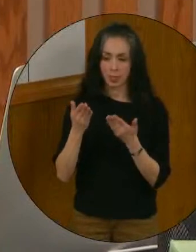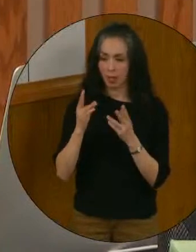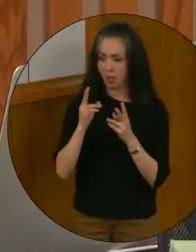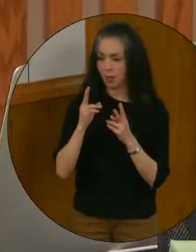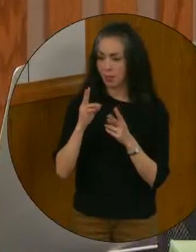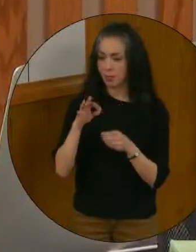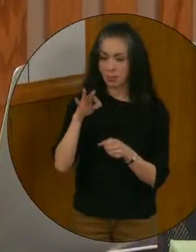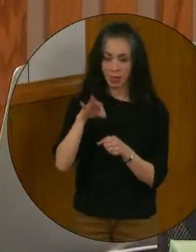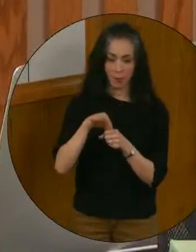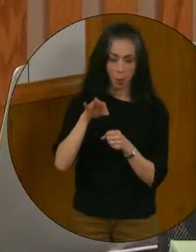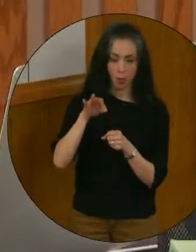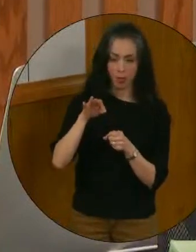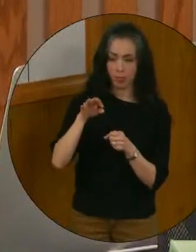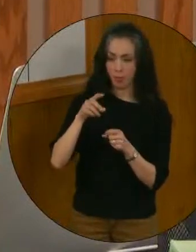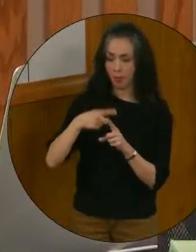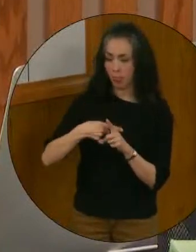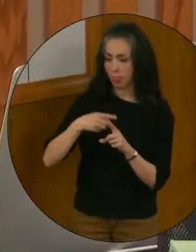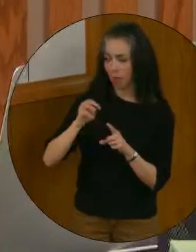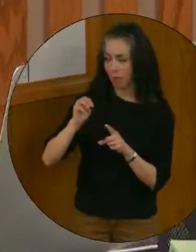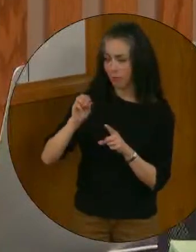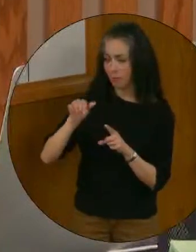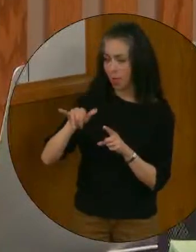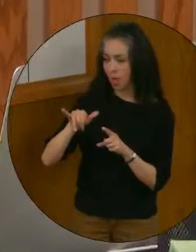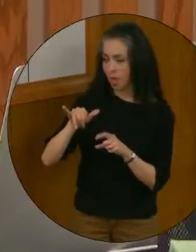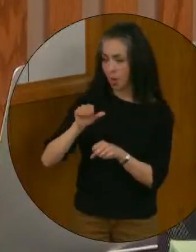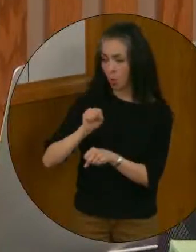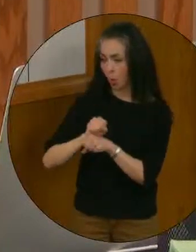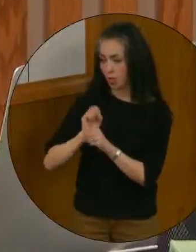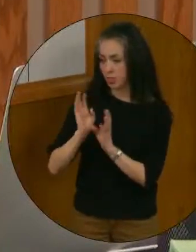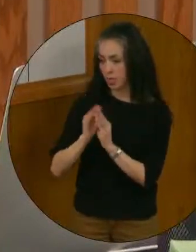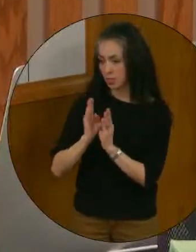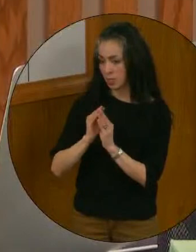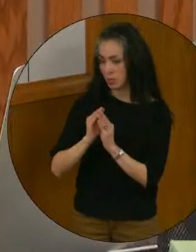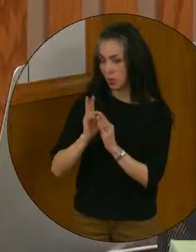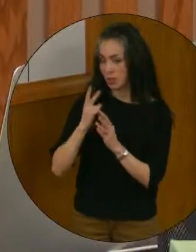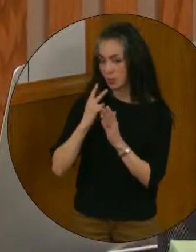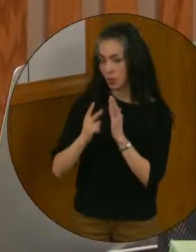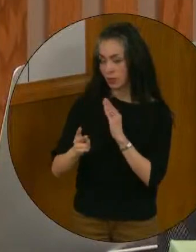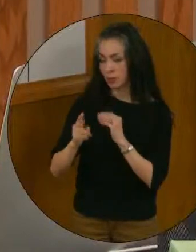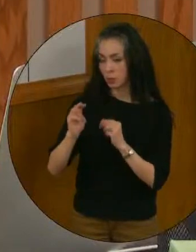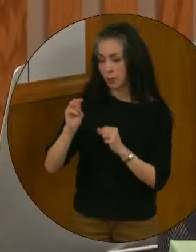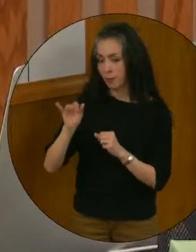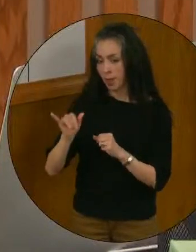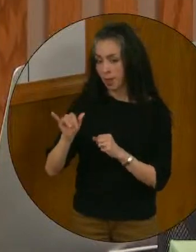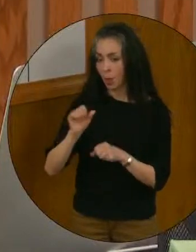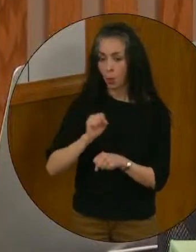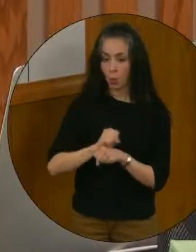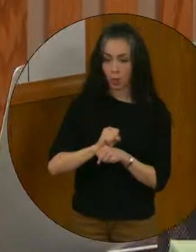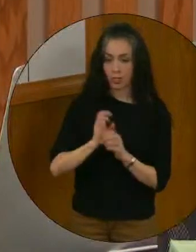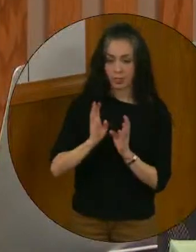vote in the month of May during the May work session. So that's a preview to the May work session. Thank you in advance for